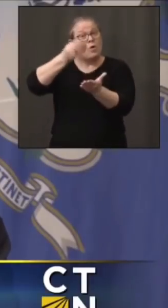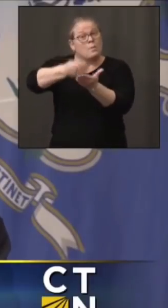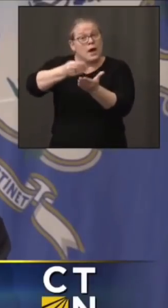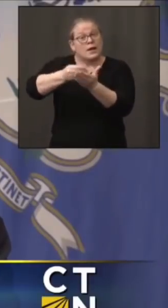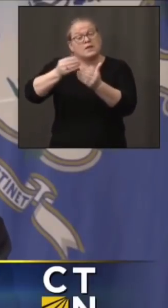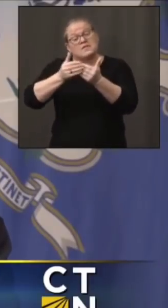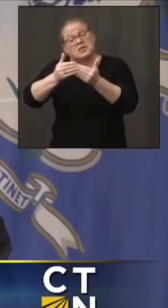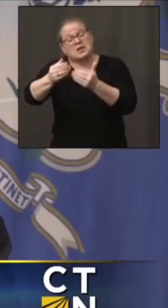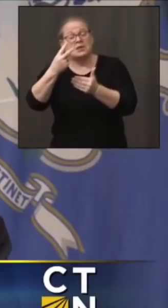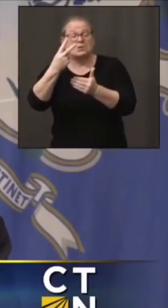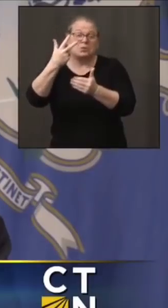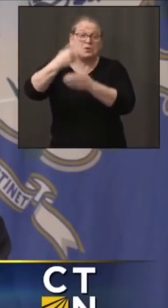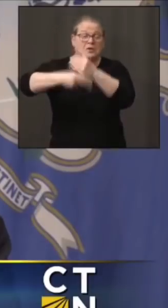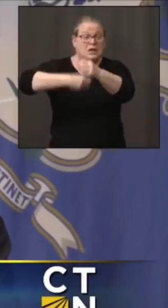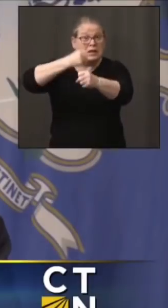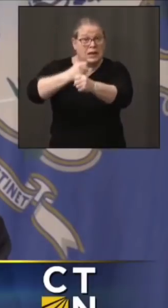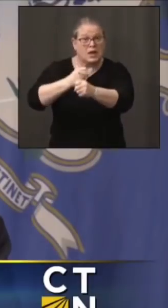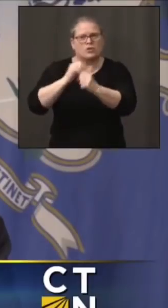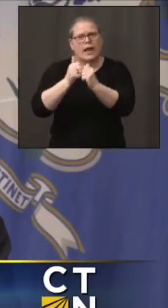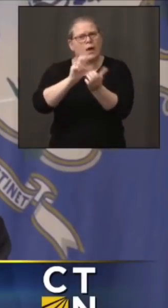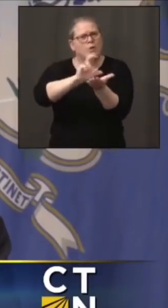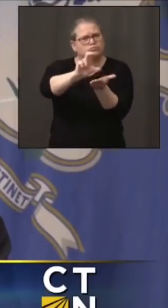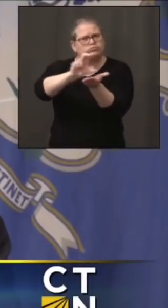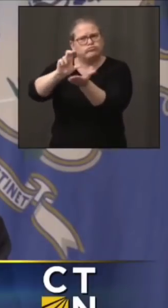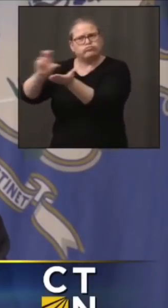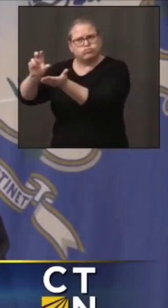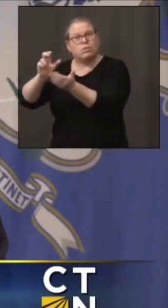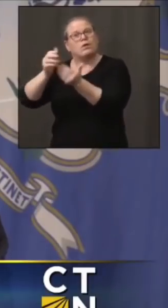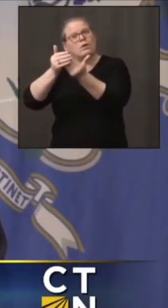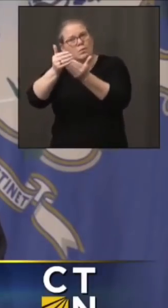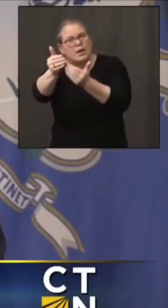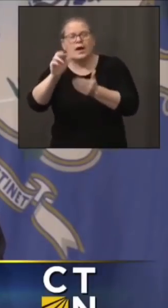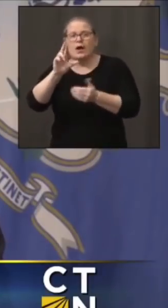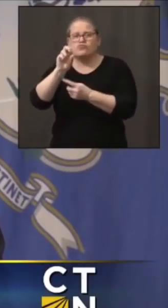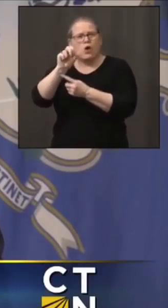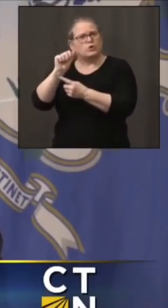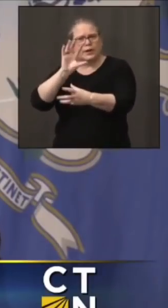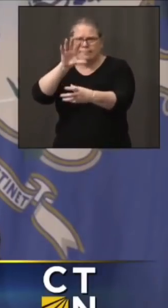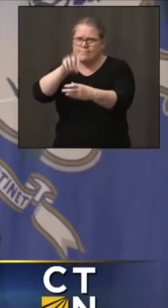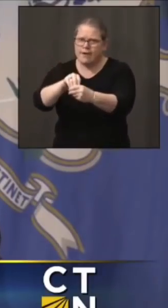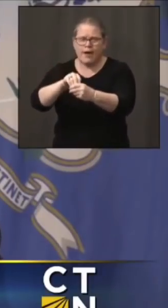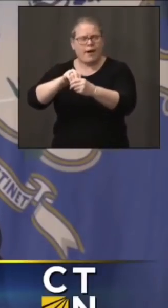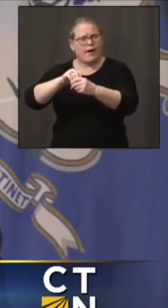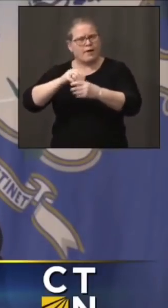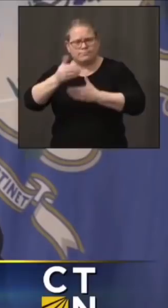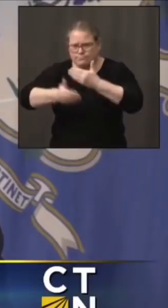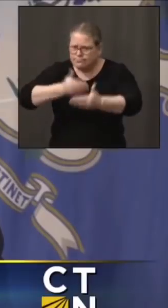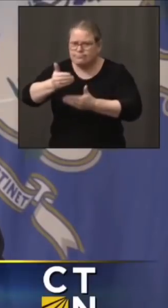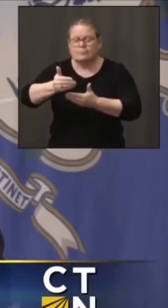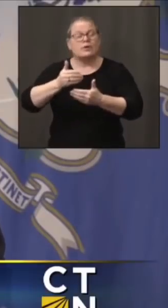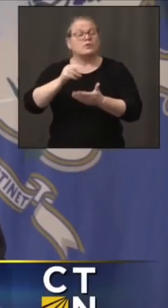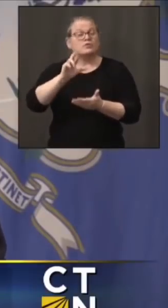years and beyond. And Rosa's on the front lines there. And Rosa, I'd just love you to talk a little bit about the